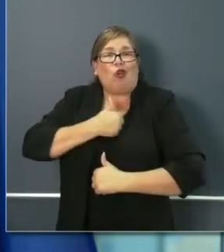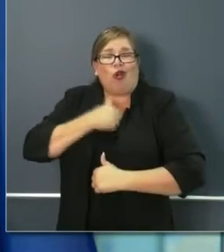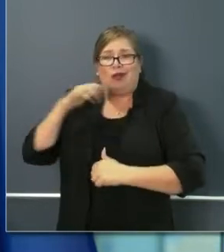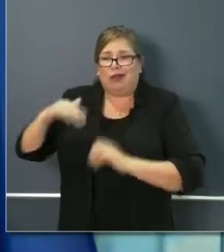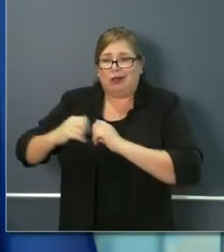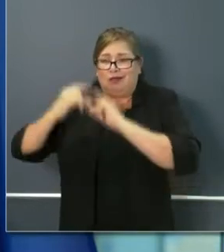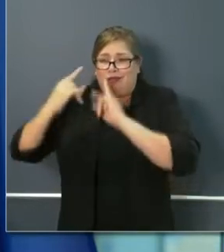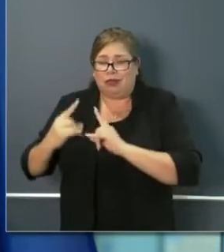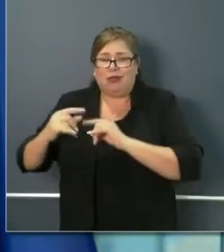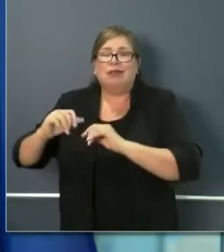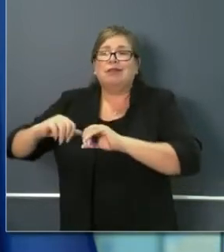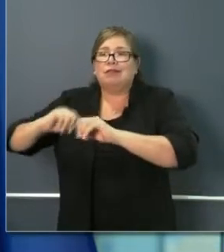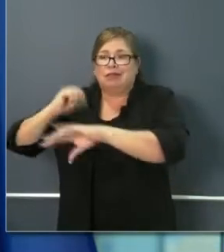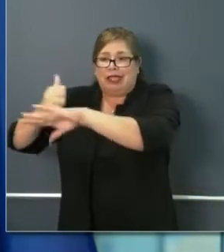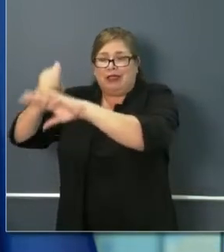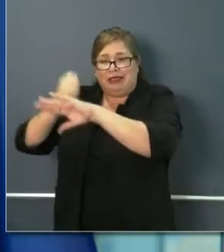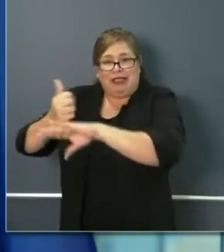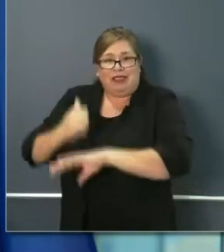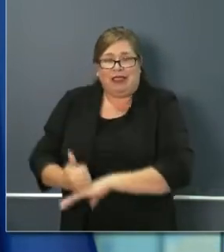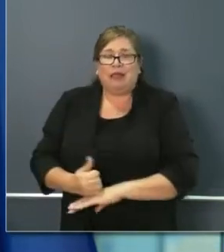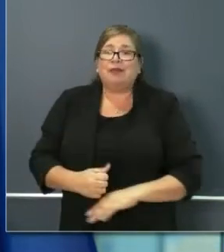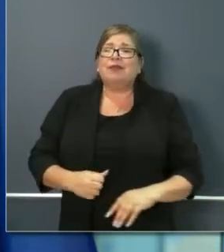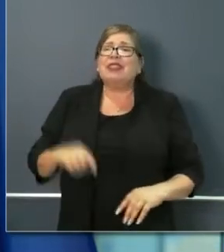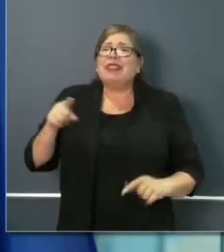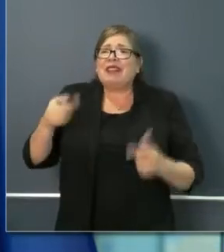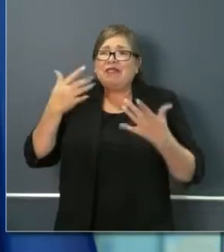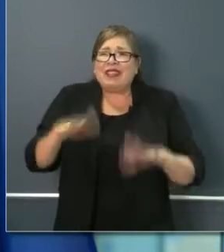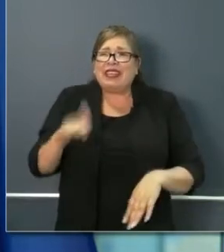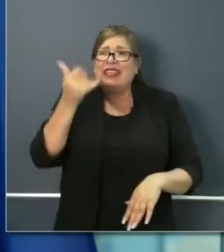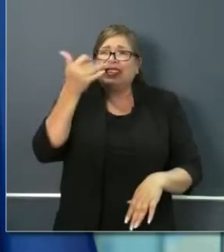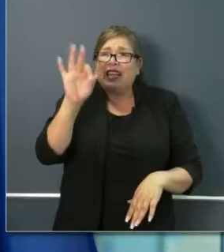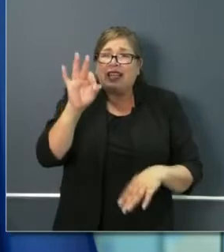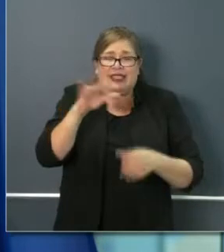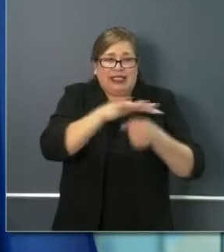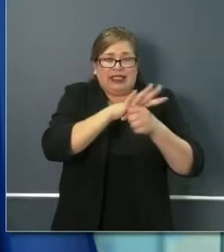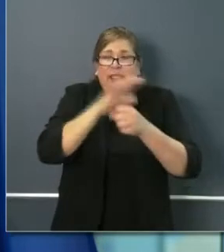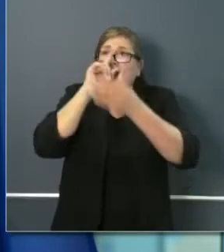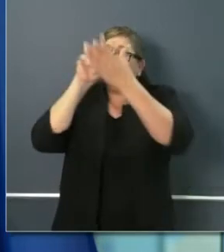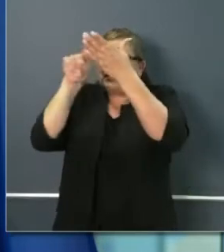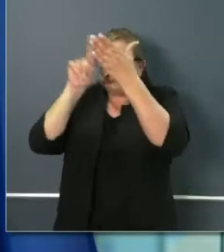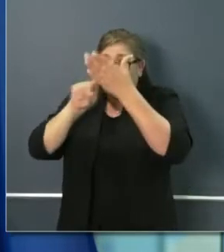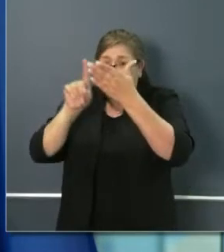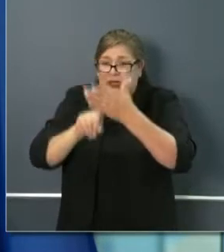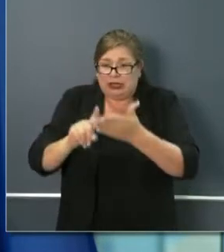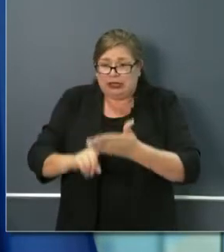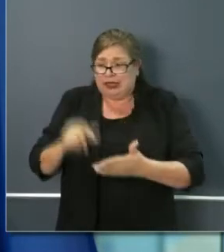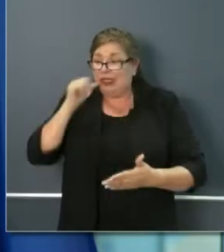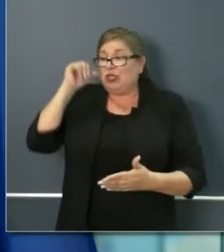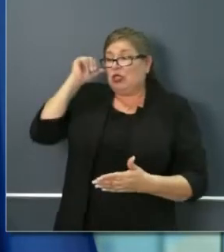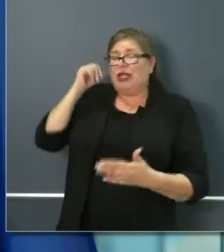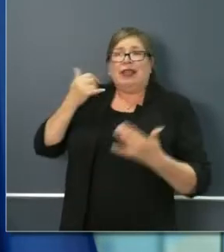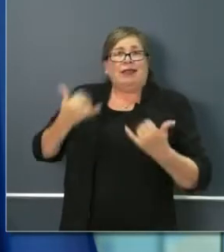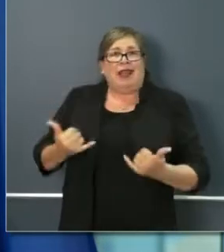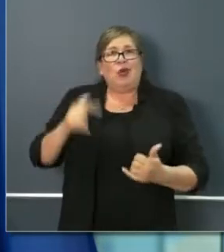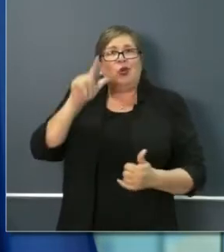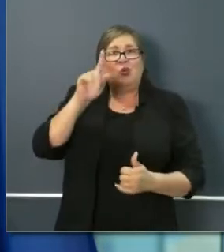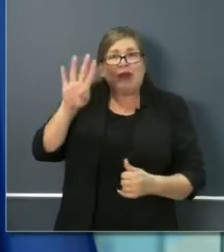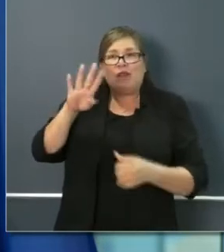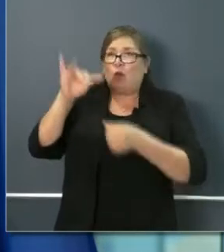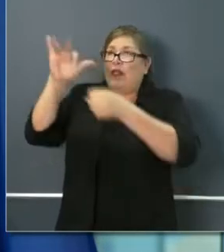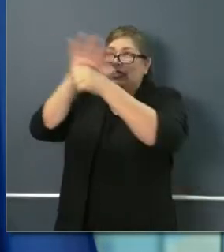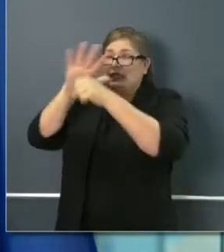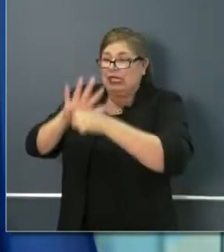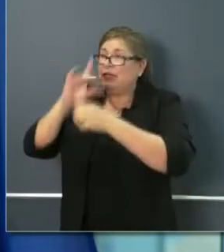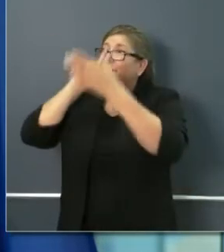said yesterday they had already had 19 site inspections. They're up to 24 now, and we'll be making some announcements about